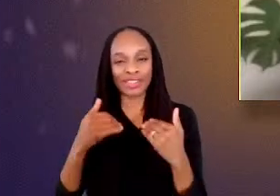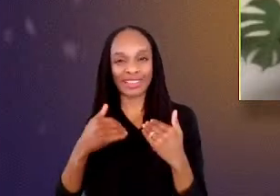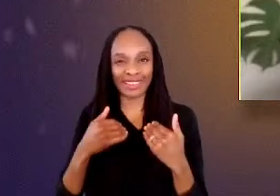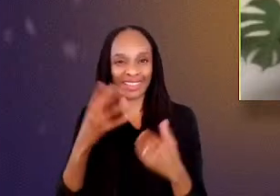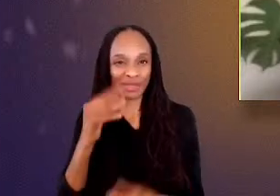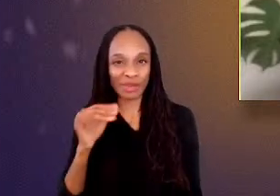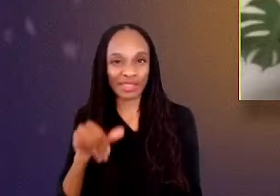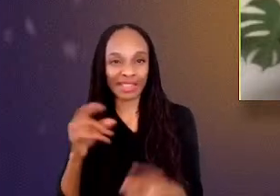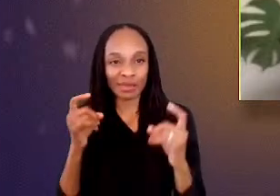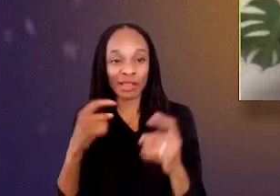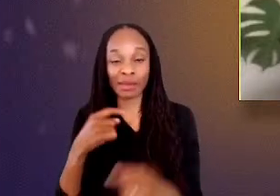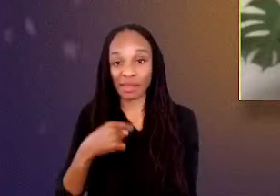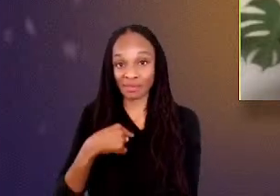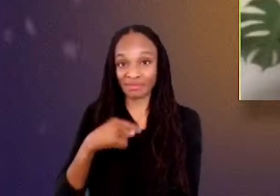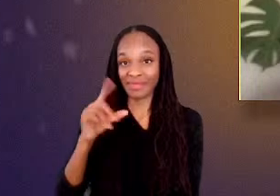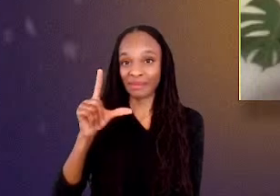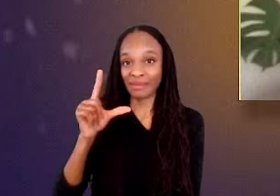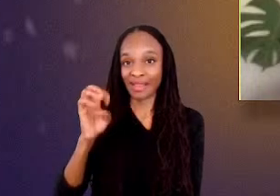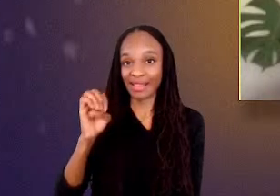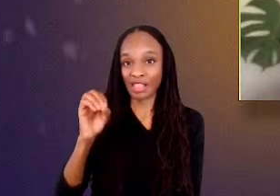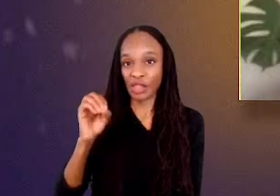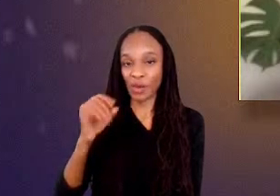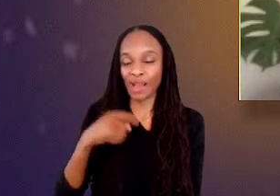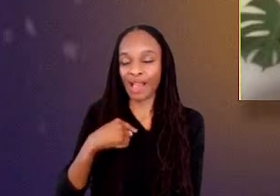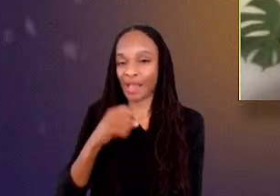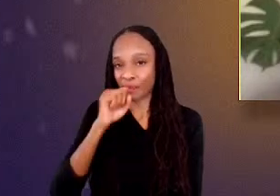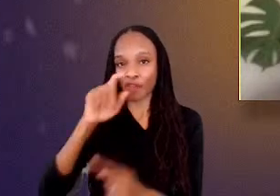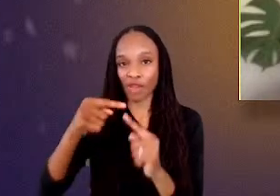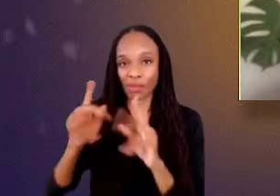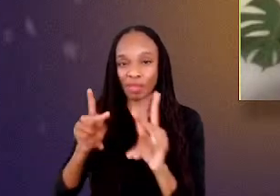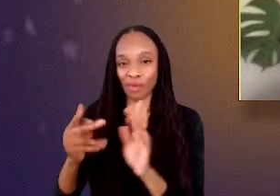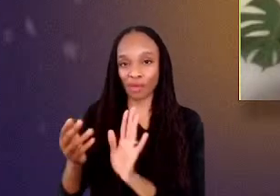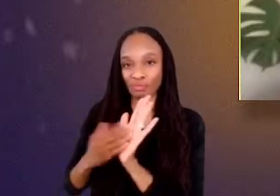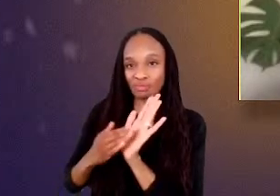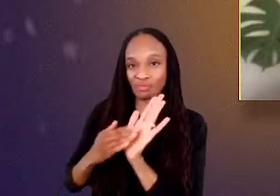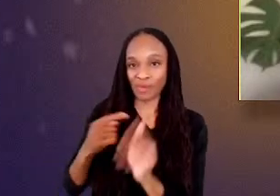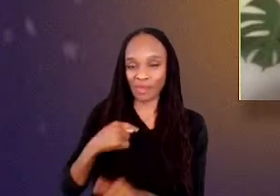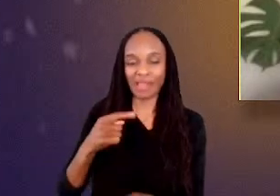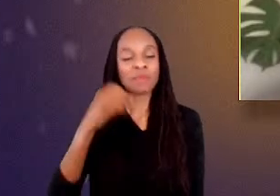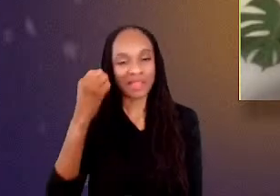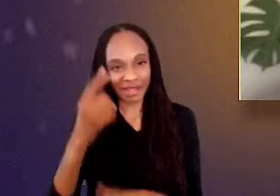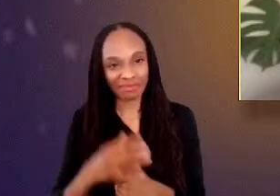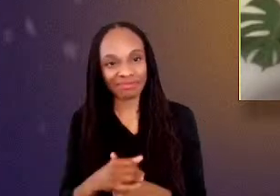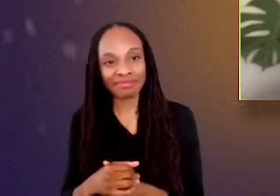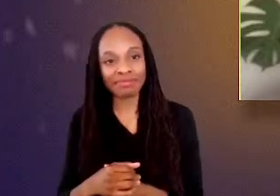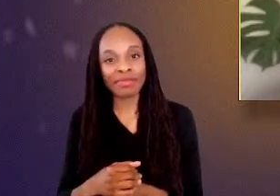I'm a Leo and I love being praised. So I get it.